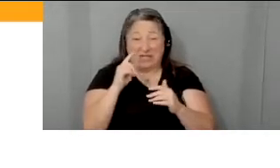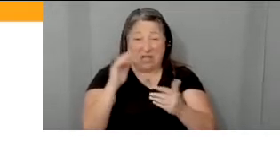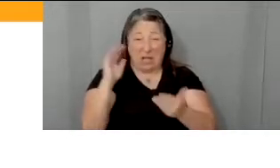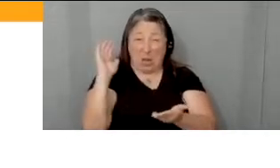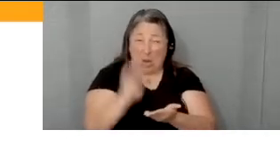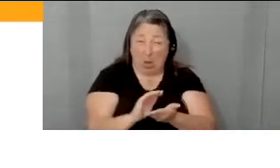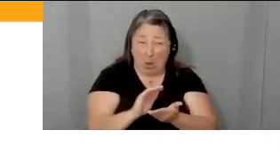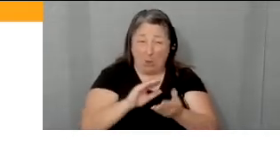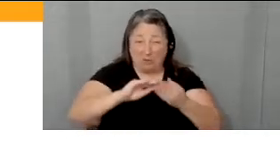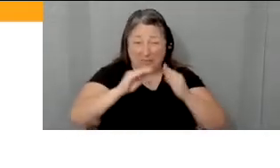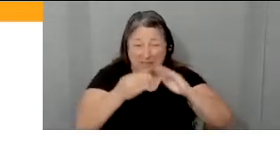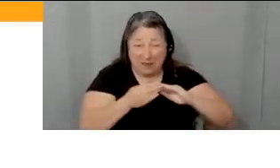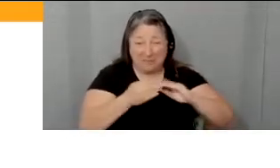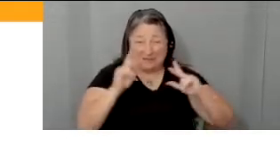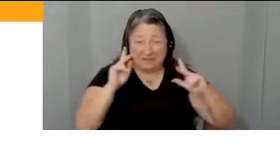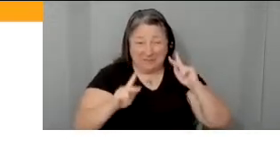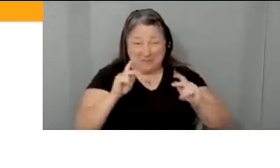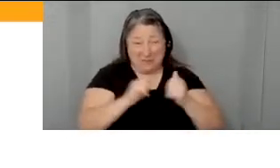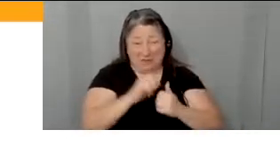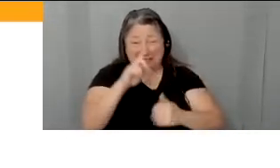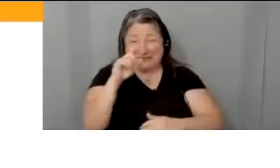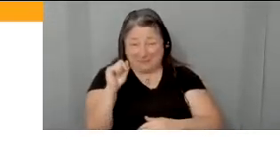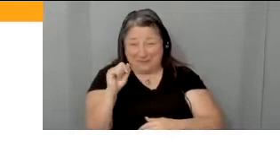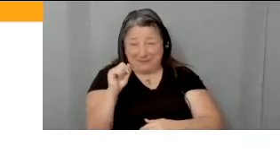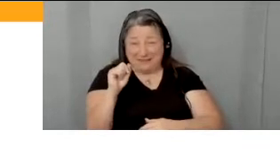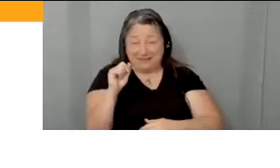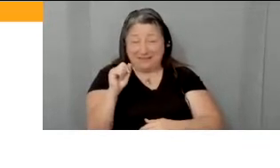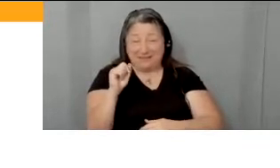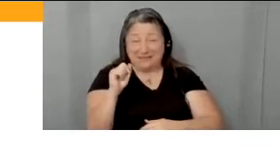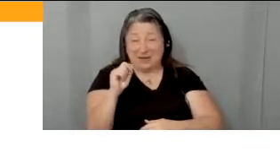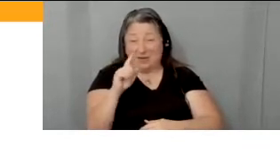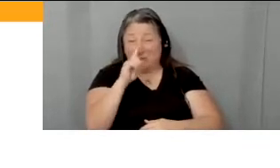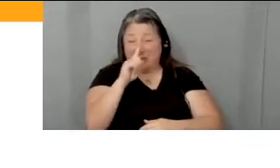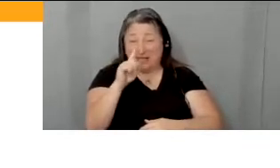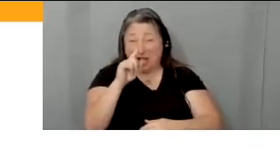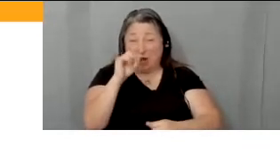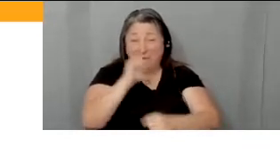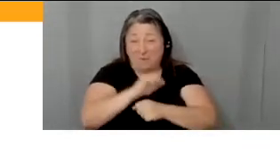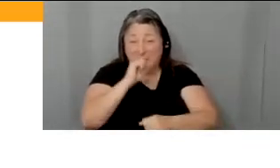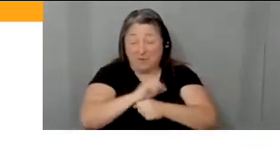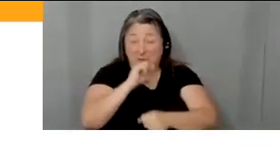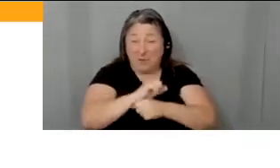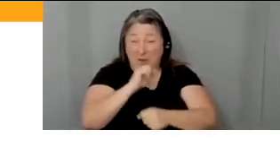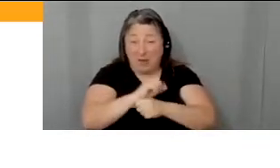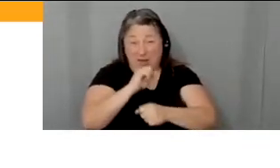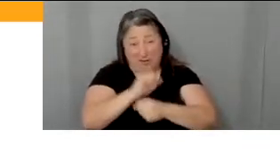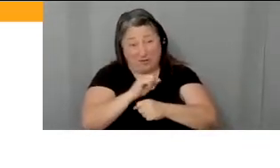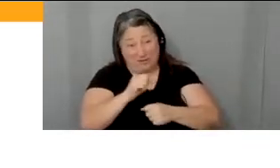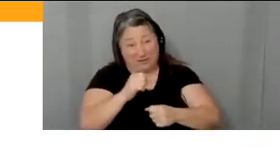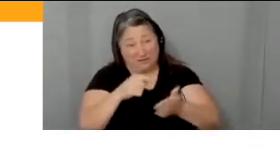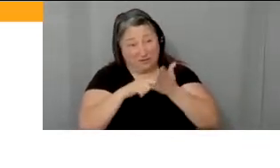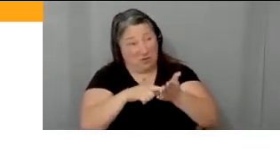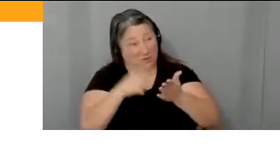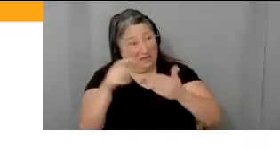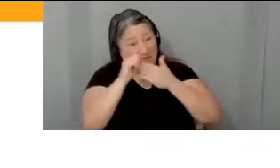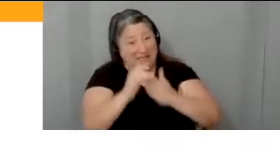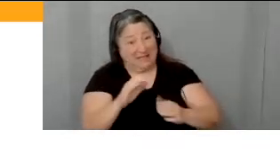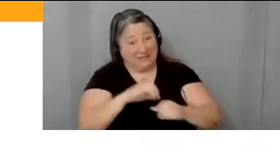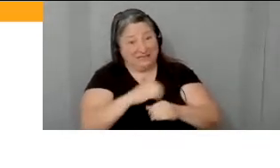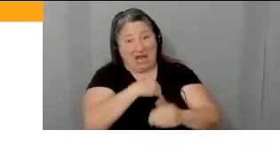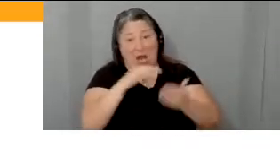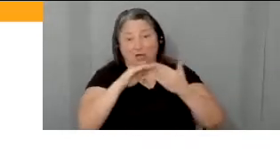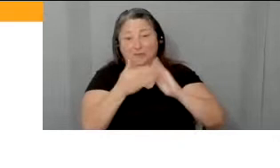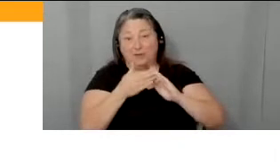of folks with disabilities are really employed or can be pointed to as leaders in our community. I will say